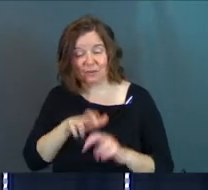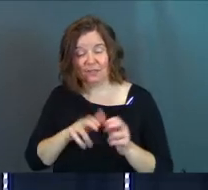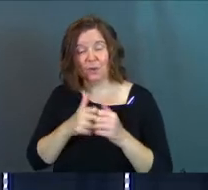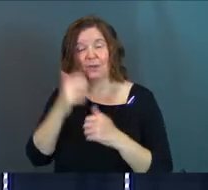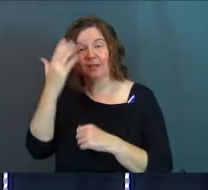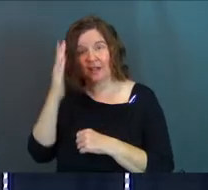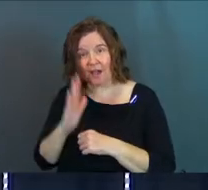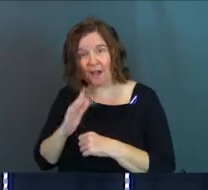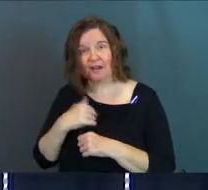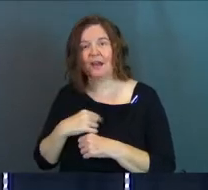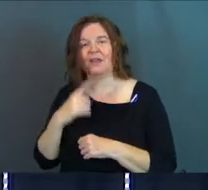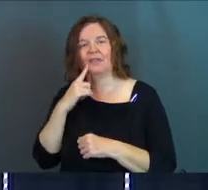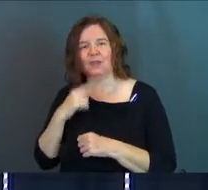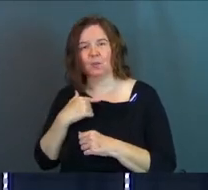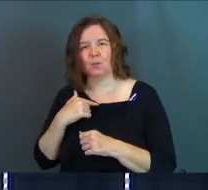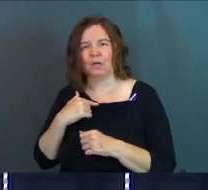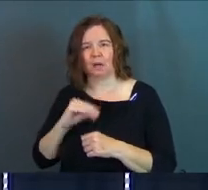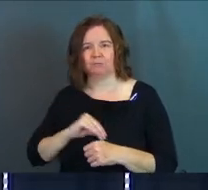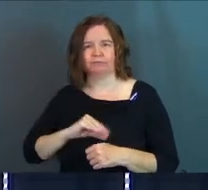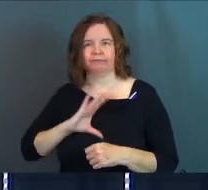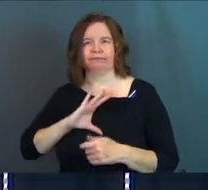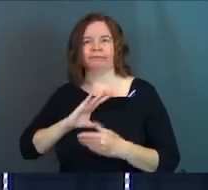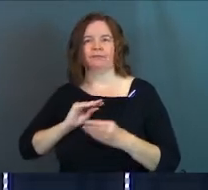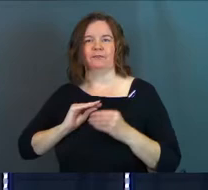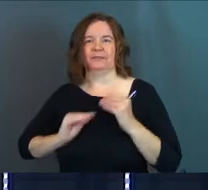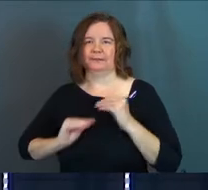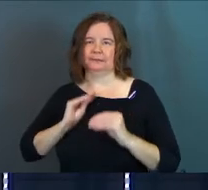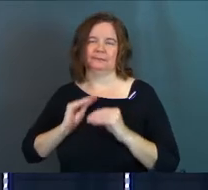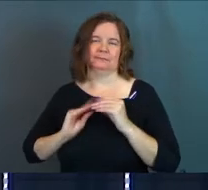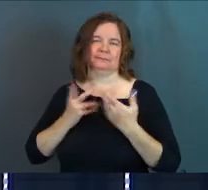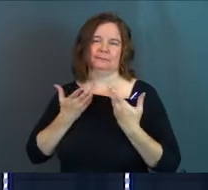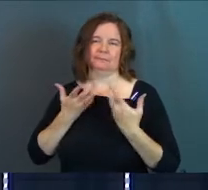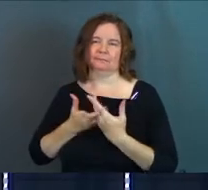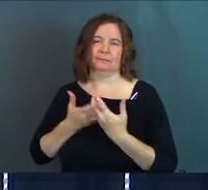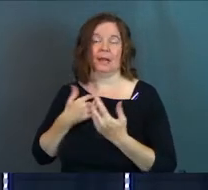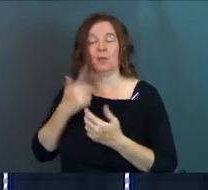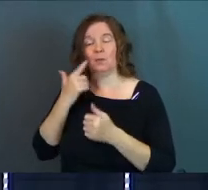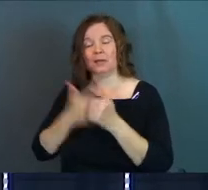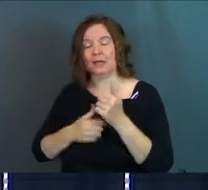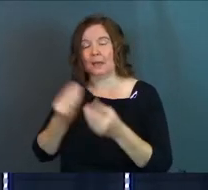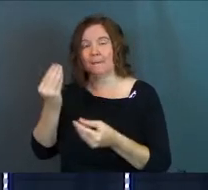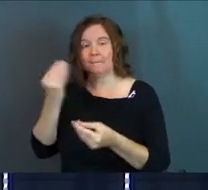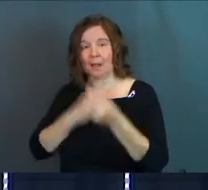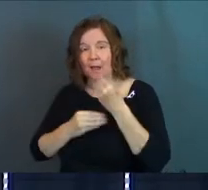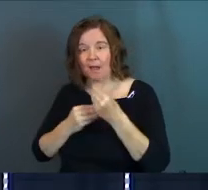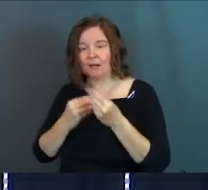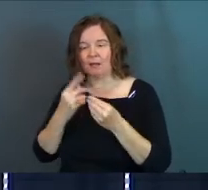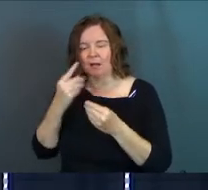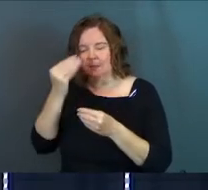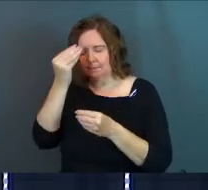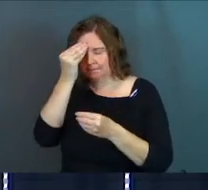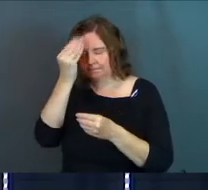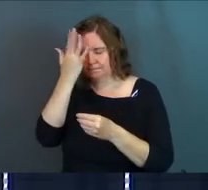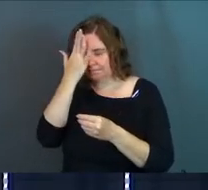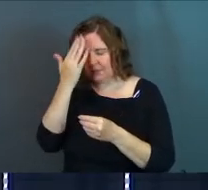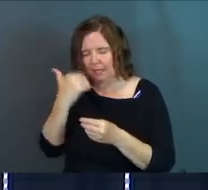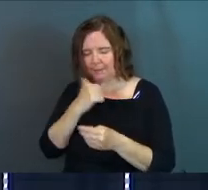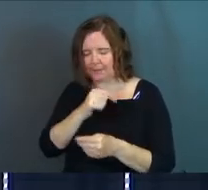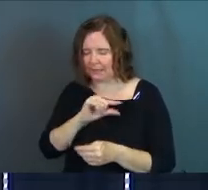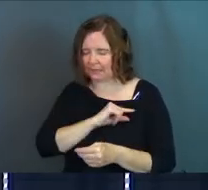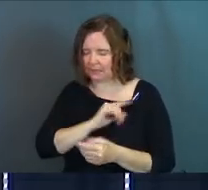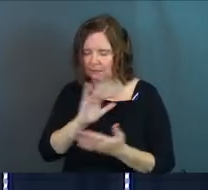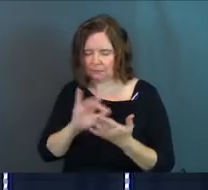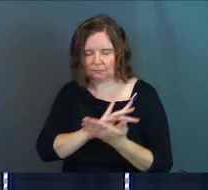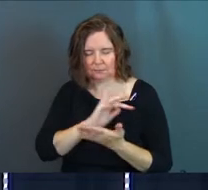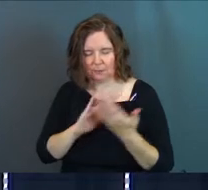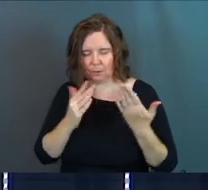with God, and I think we're restored. And I think with every single bite that we take, it affirms to us, I am no longer guilty. I'm no